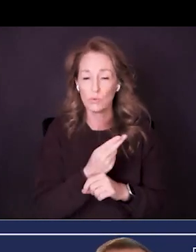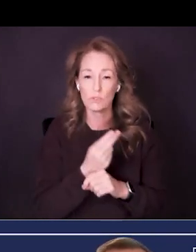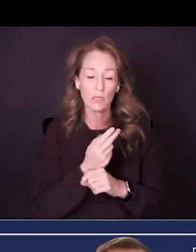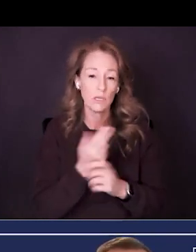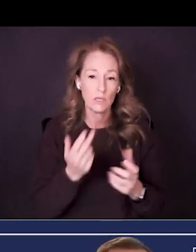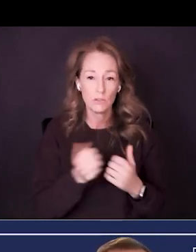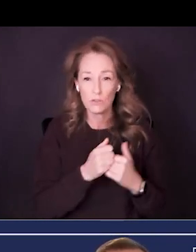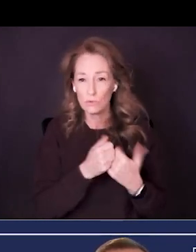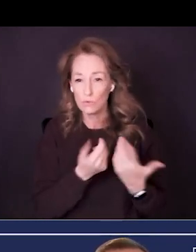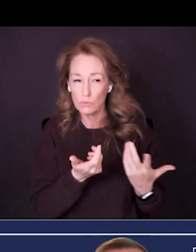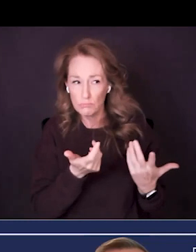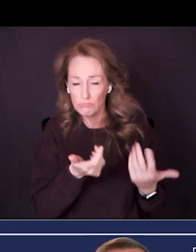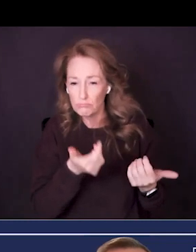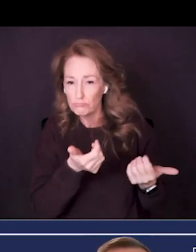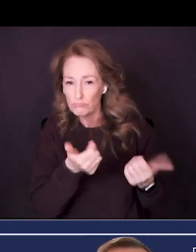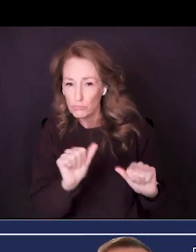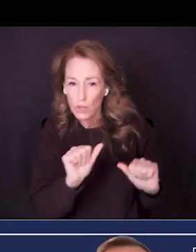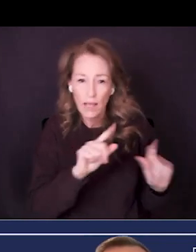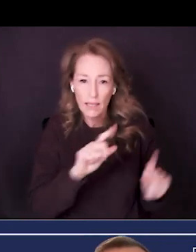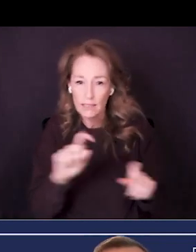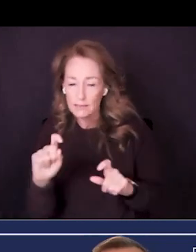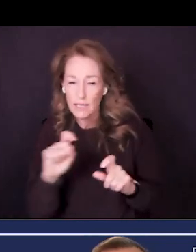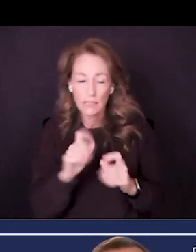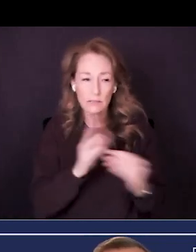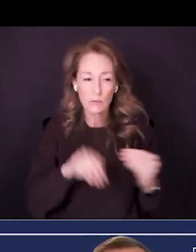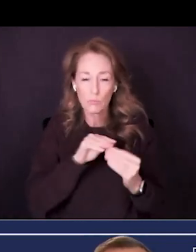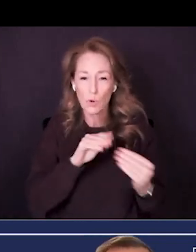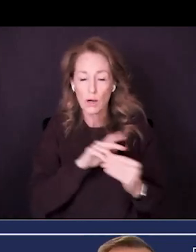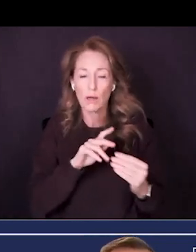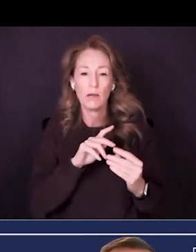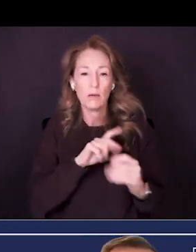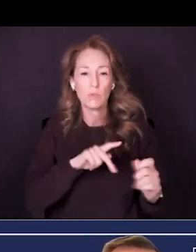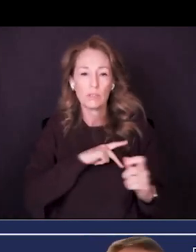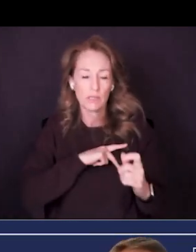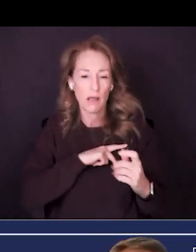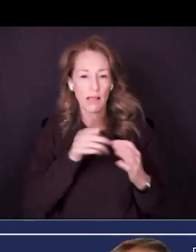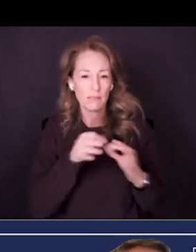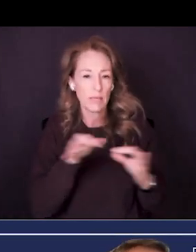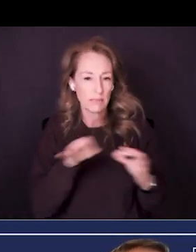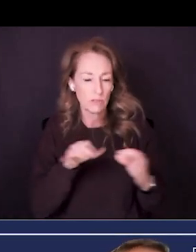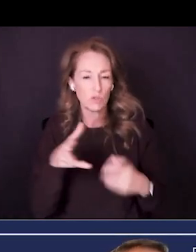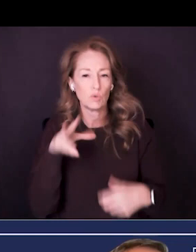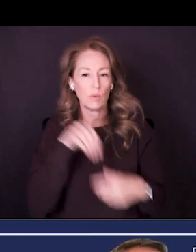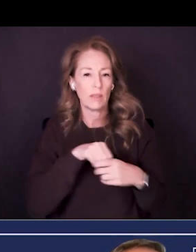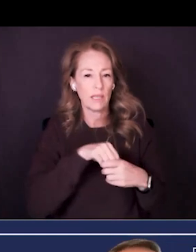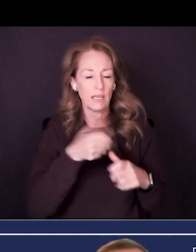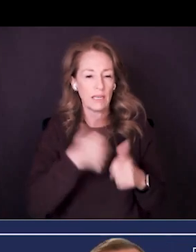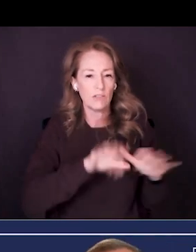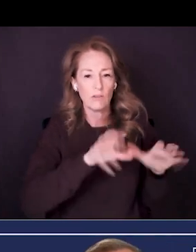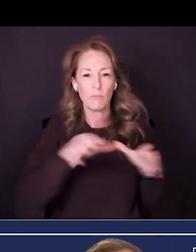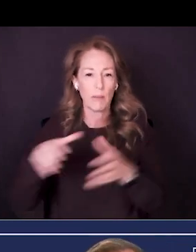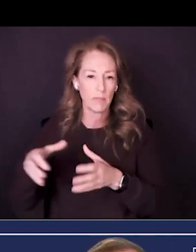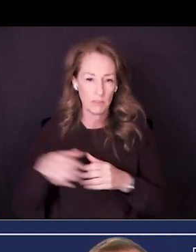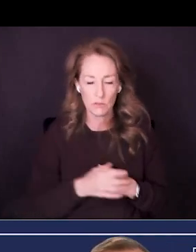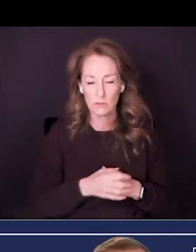test more effective and personalized messages among these populations. And there will be some companion work happening that's